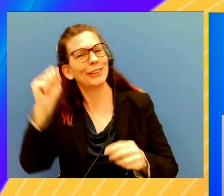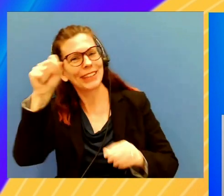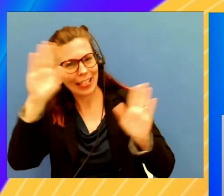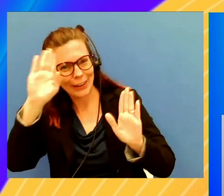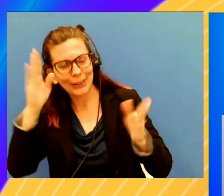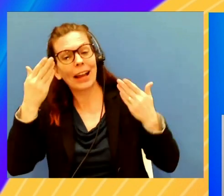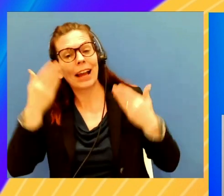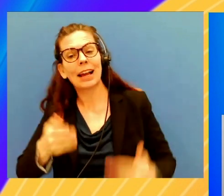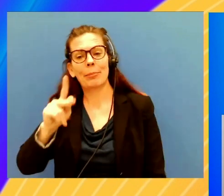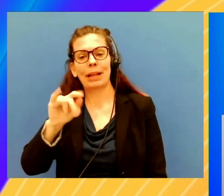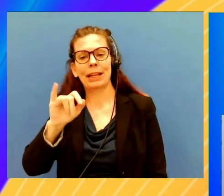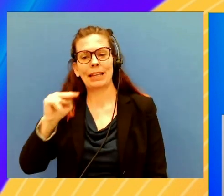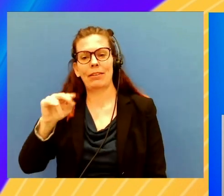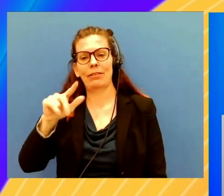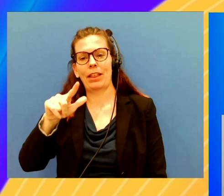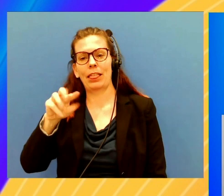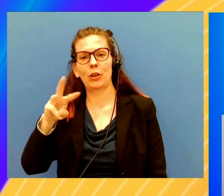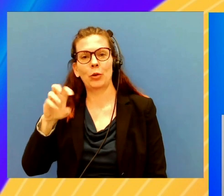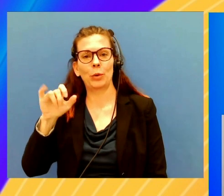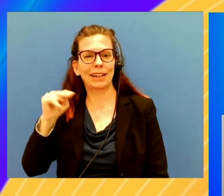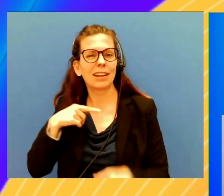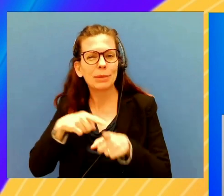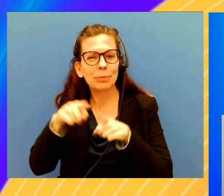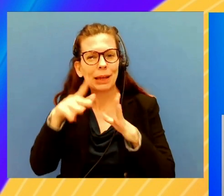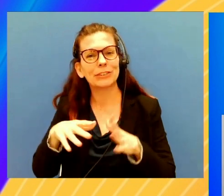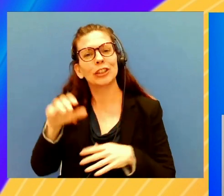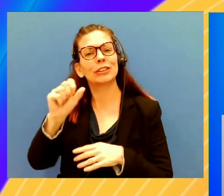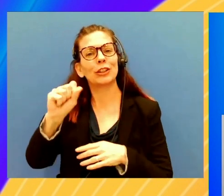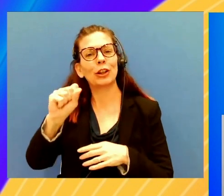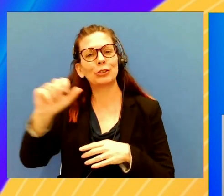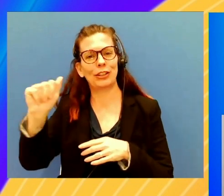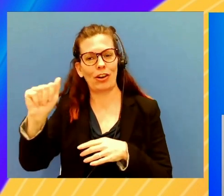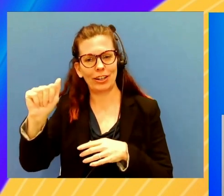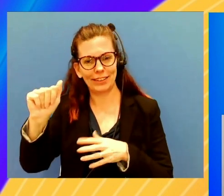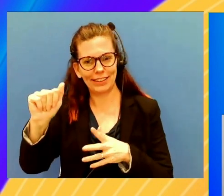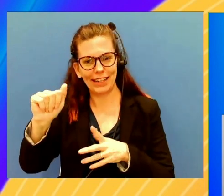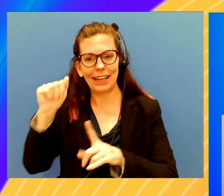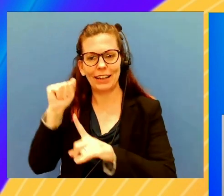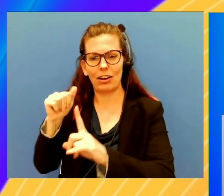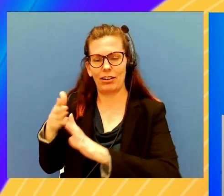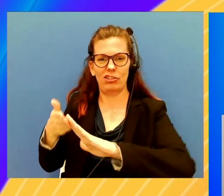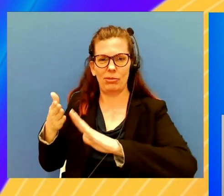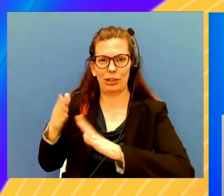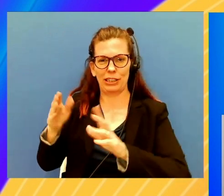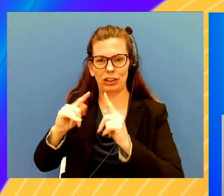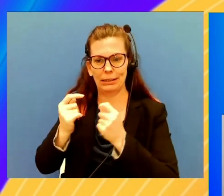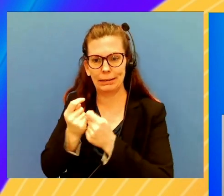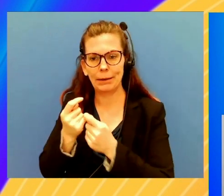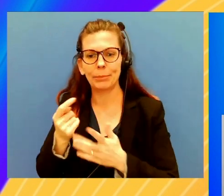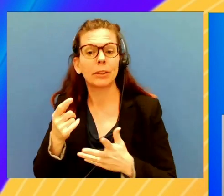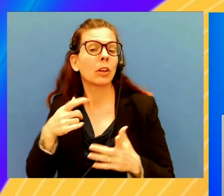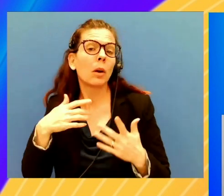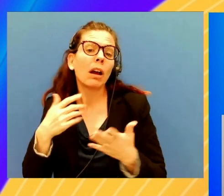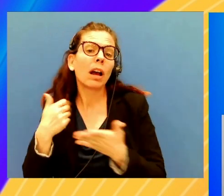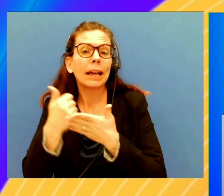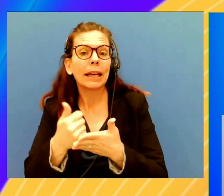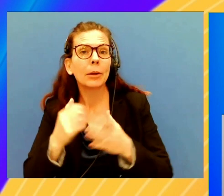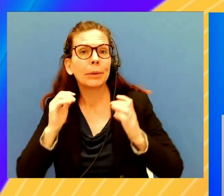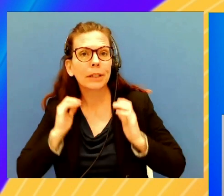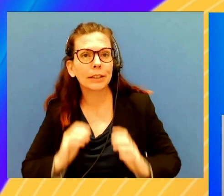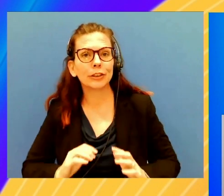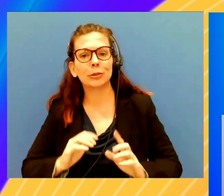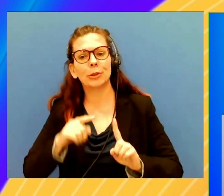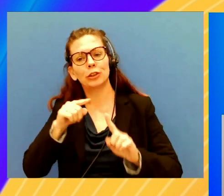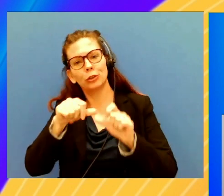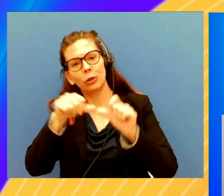My name is Kevin Lewin. I'm a specialist solutions architect on our cloud operations team. So I help customers to architect